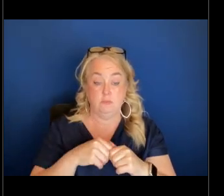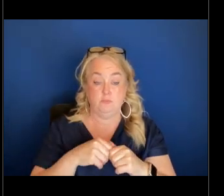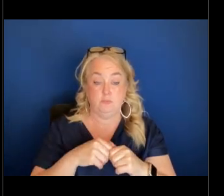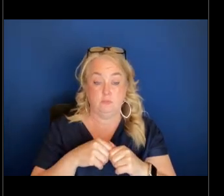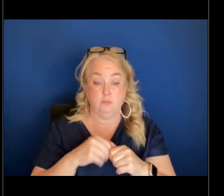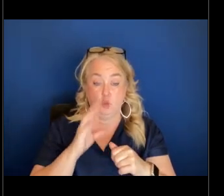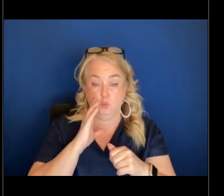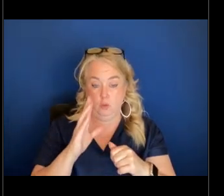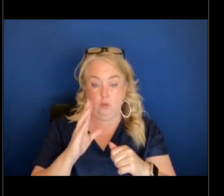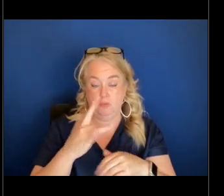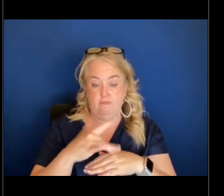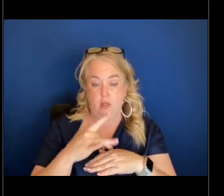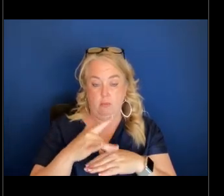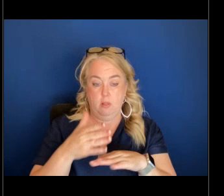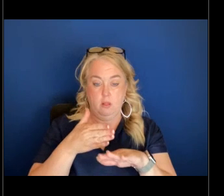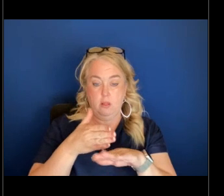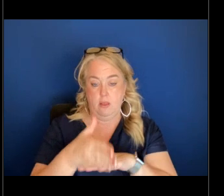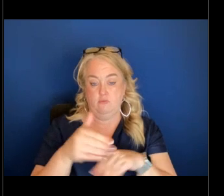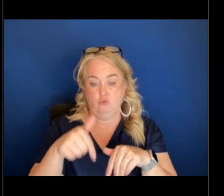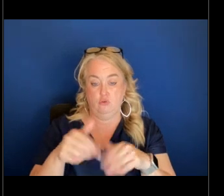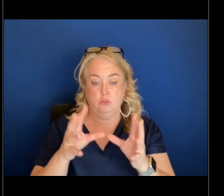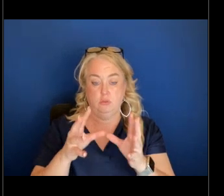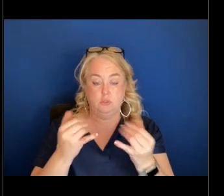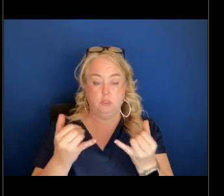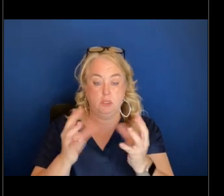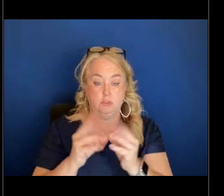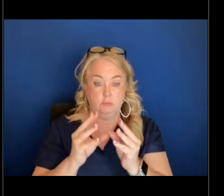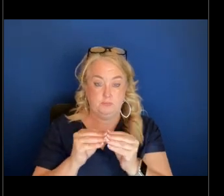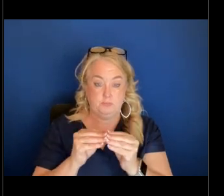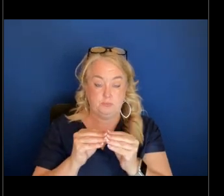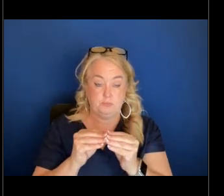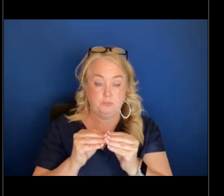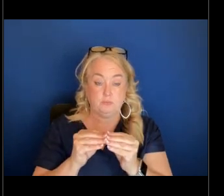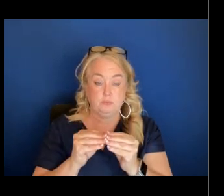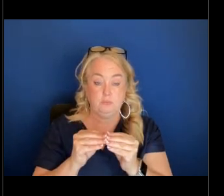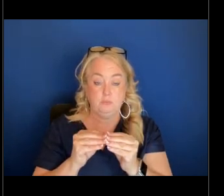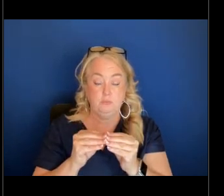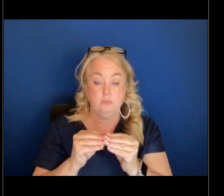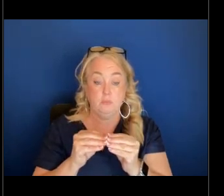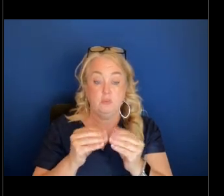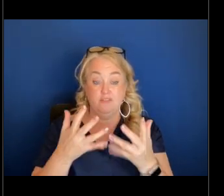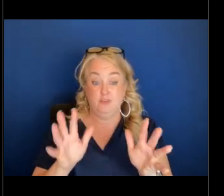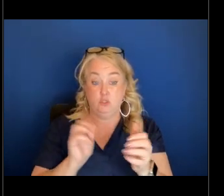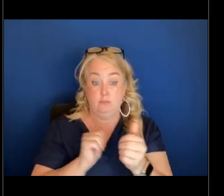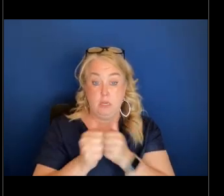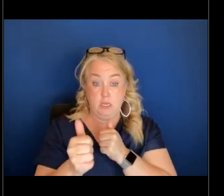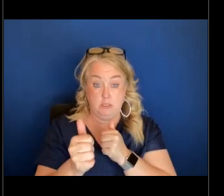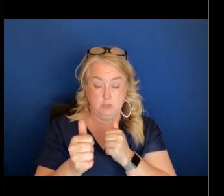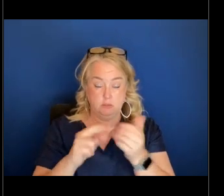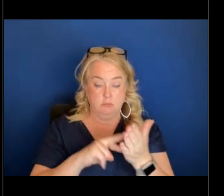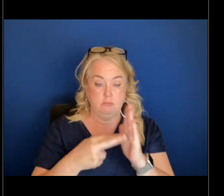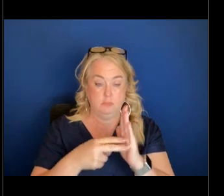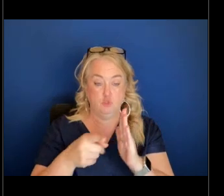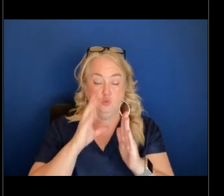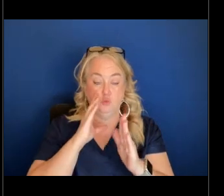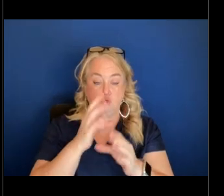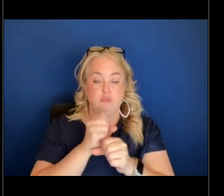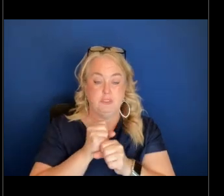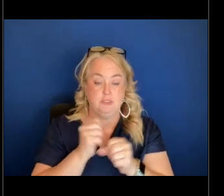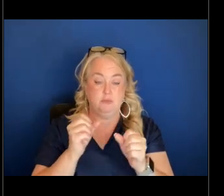which will be available at the end of today's presentation, and pass, you will receive a